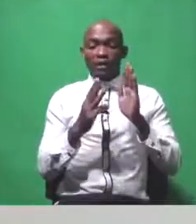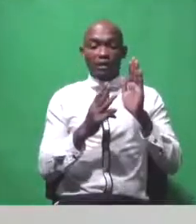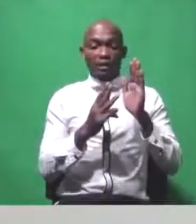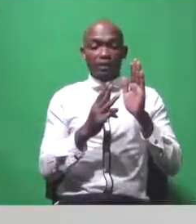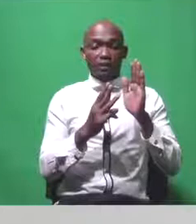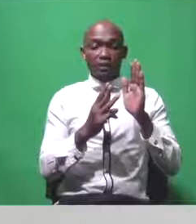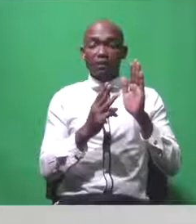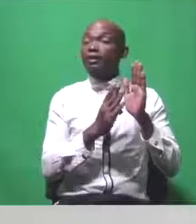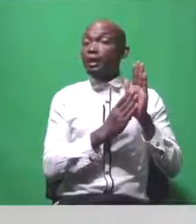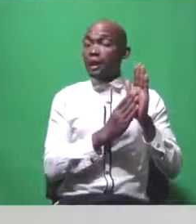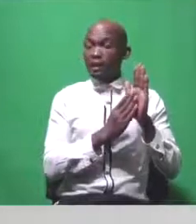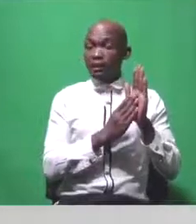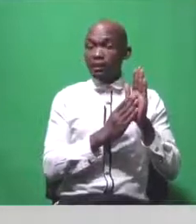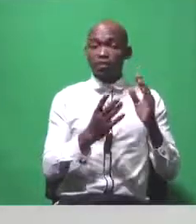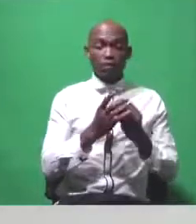39 and sales.